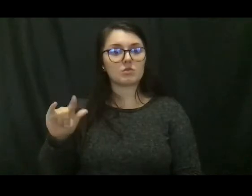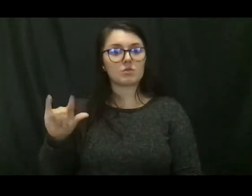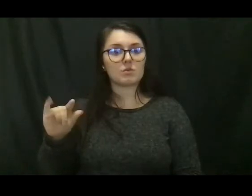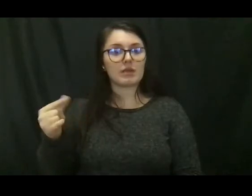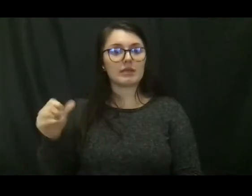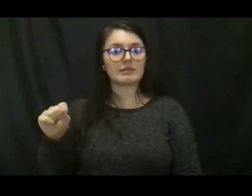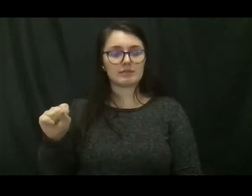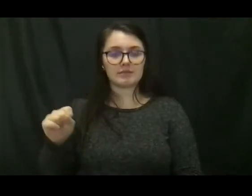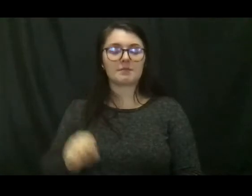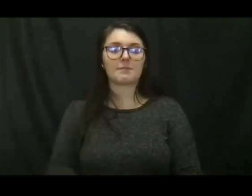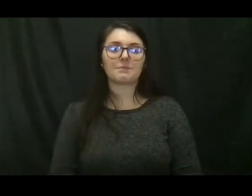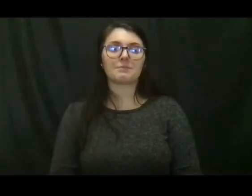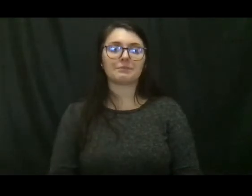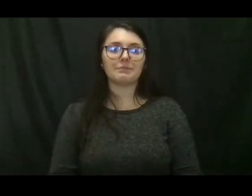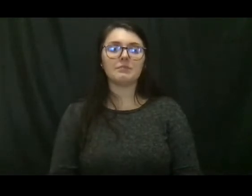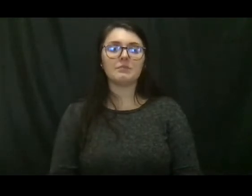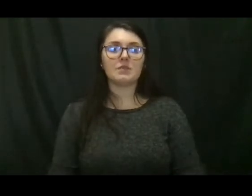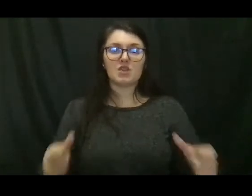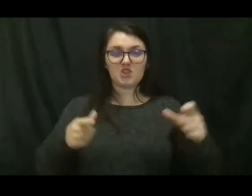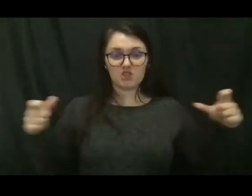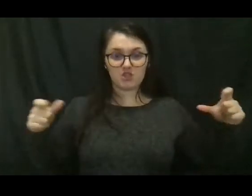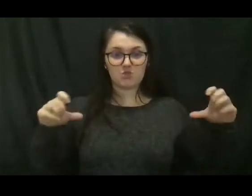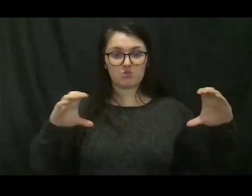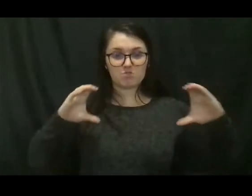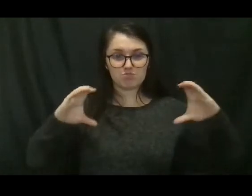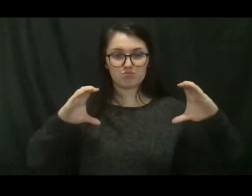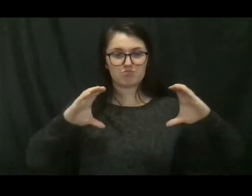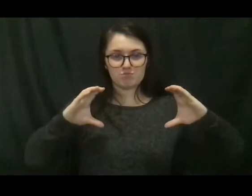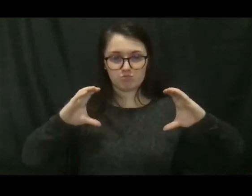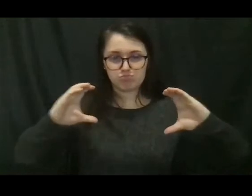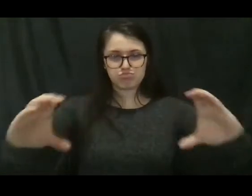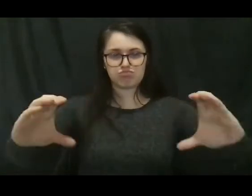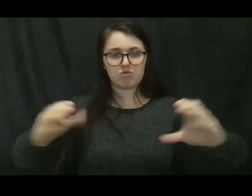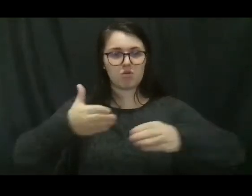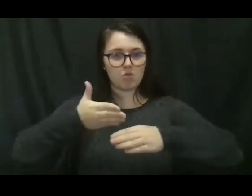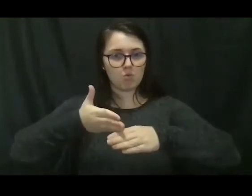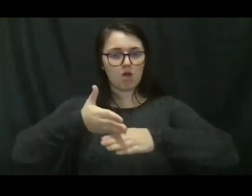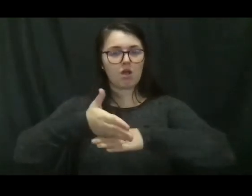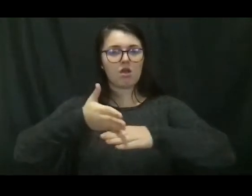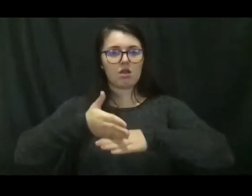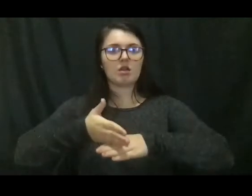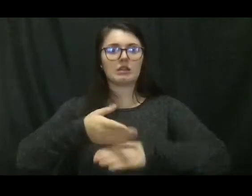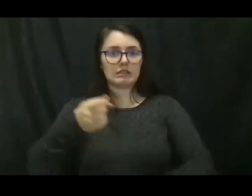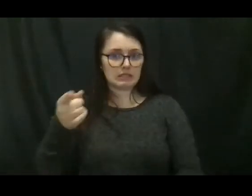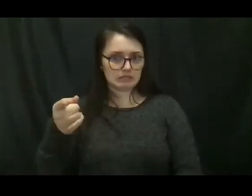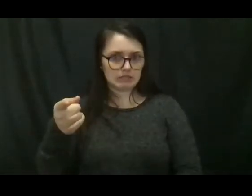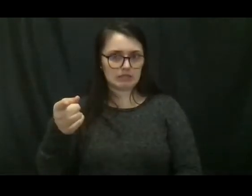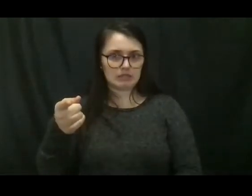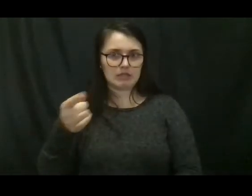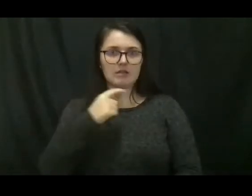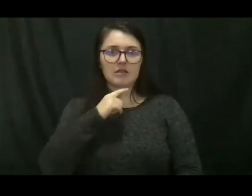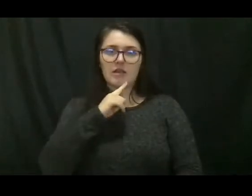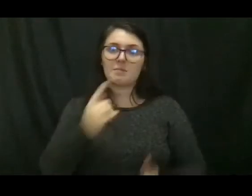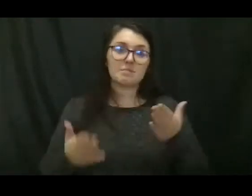these huge pieces of wood came off of some big, probably, highway